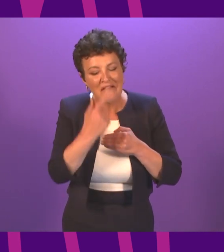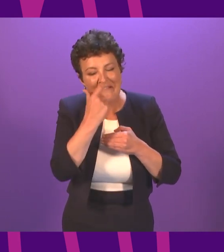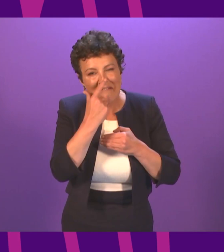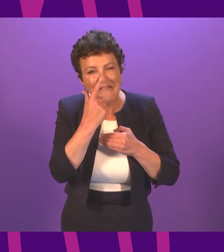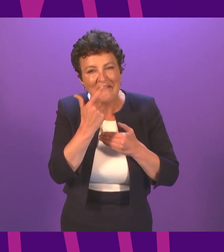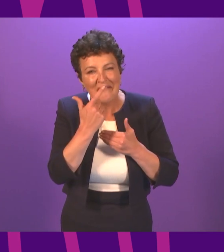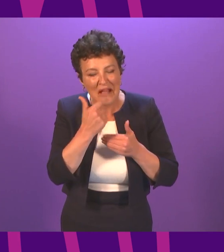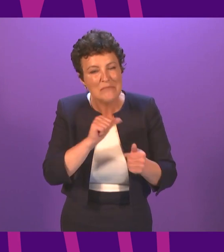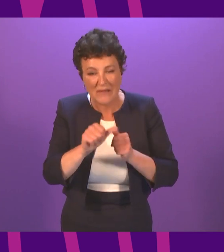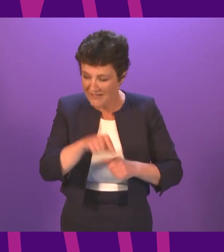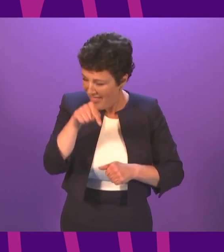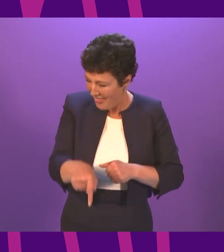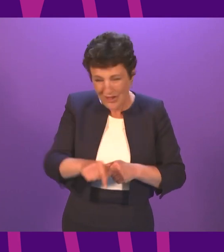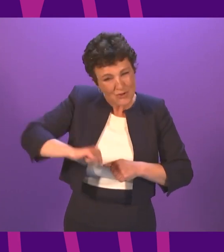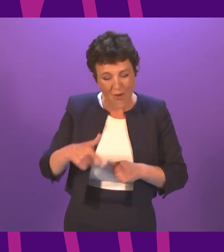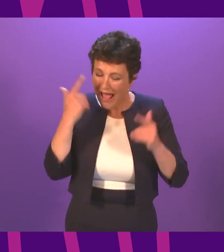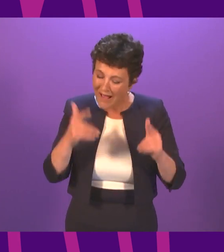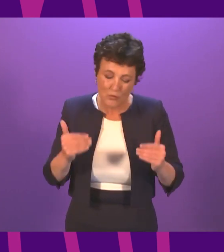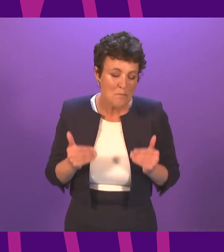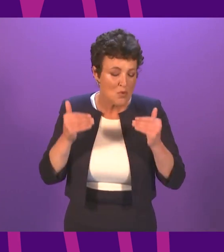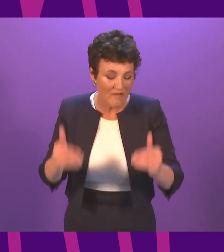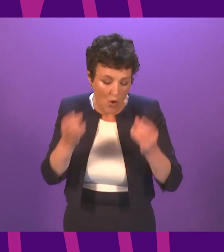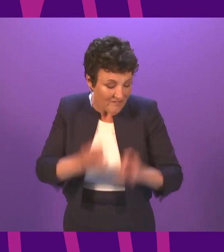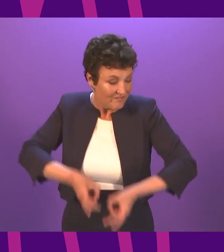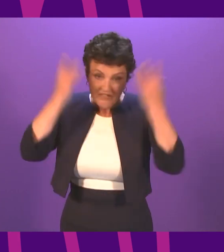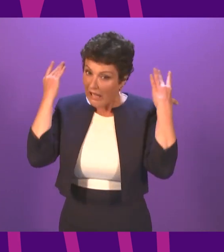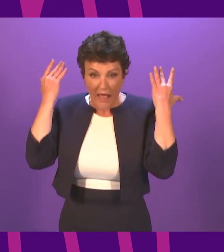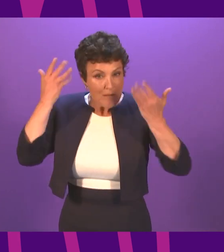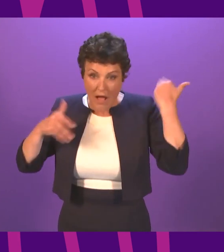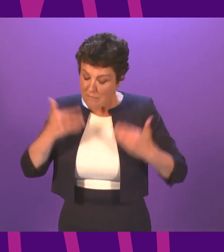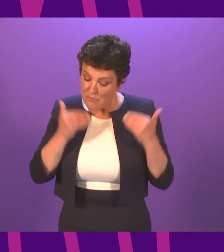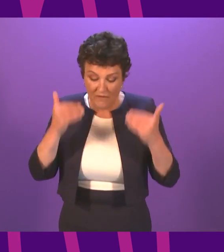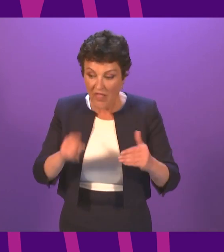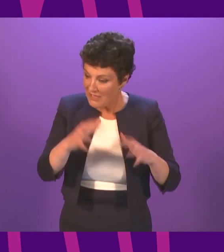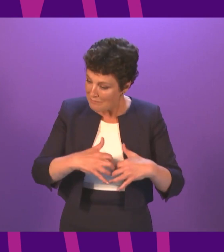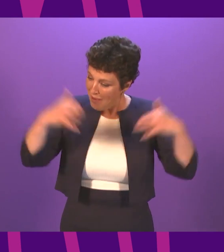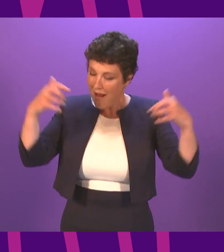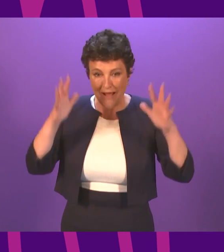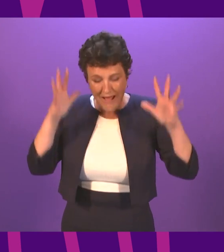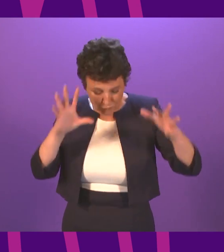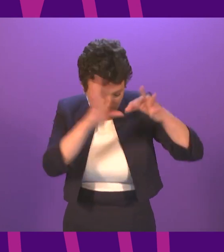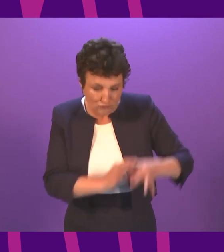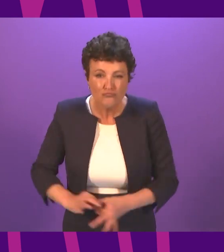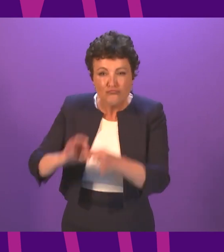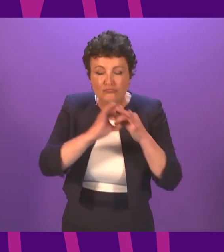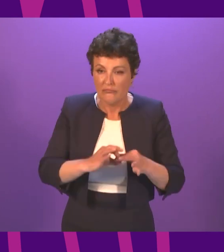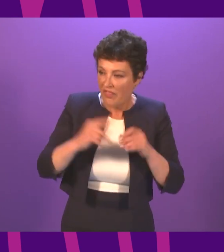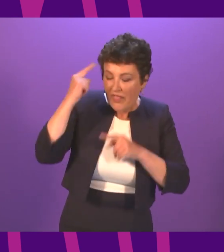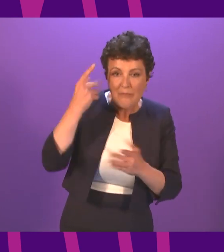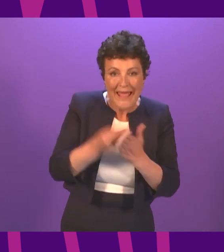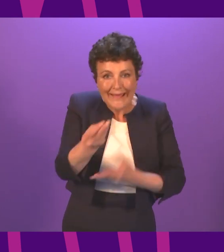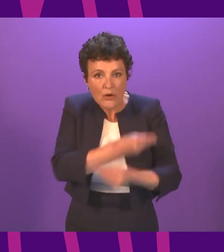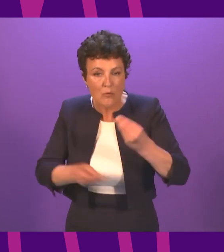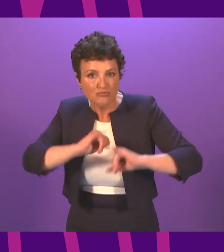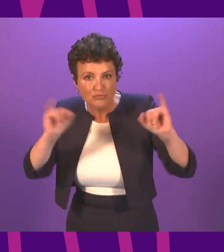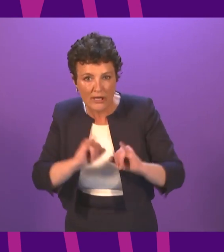move on. This Parliament has to take Scotland forward. It has to be a Parliament that takes on the economic crisis and creates